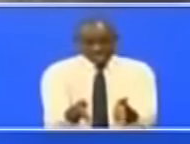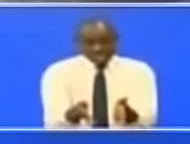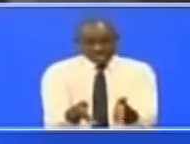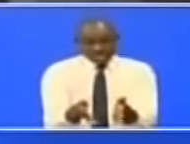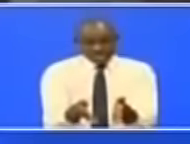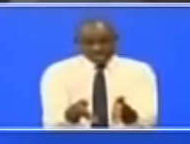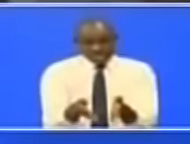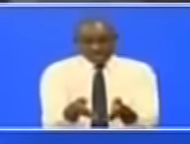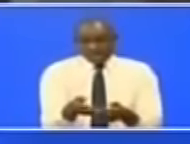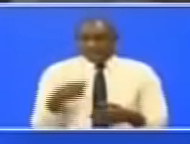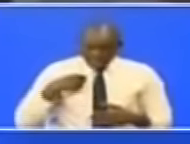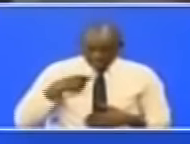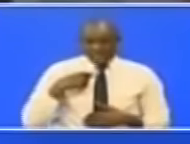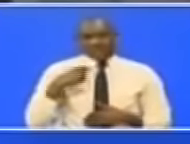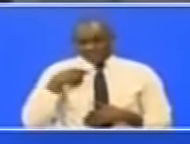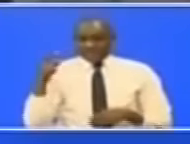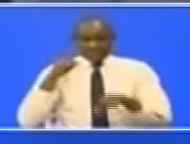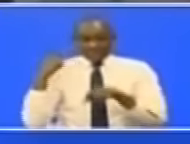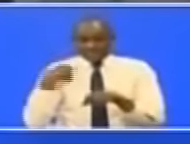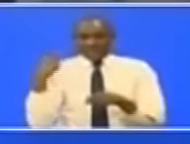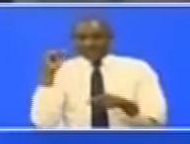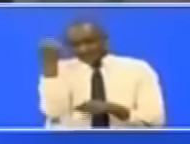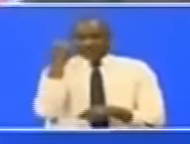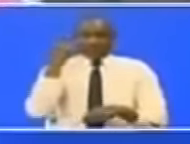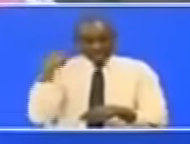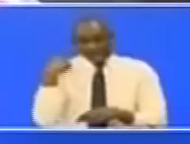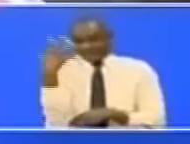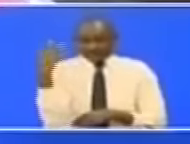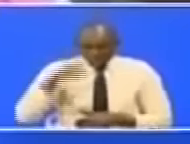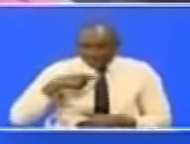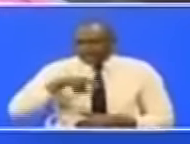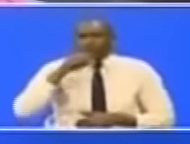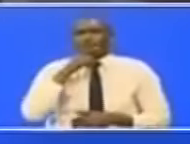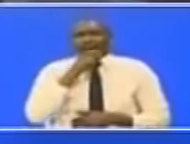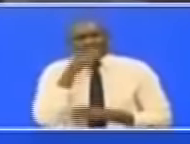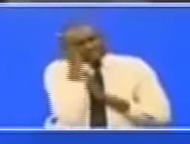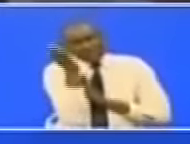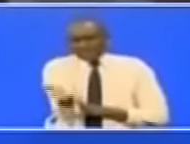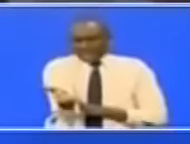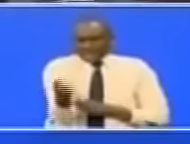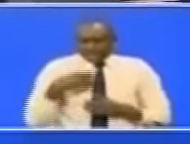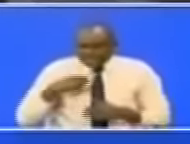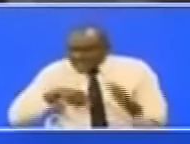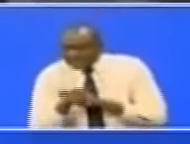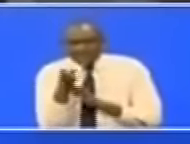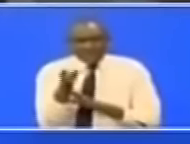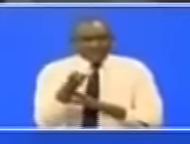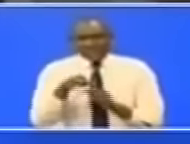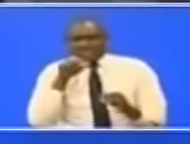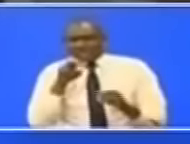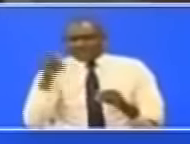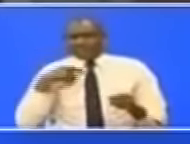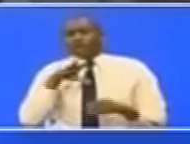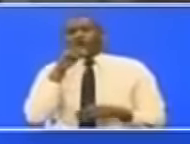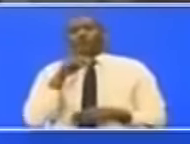Kami nilikuwa wa tano hivi kufika hapa, nikakuta mzee hapo amerara. Kaingia hapo kwa mboma ipo, nikakuta huyo